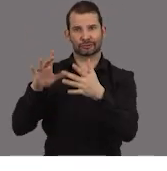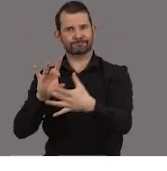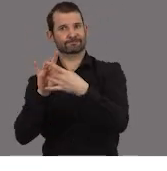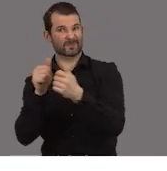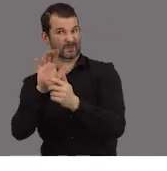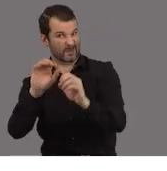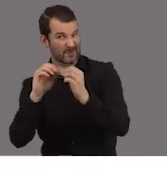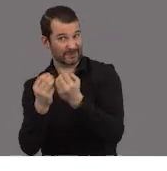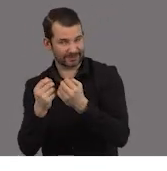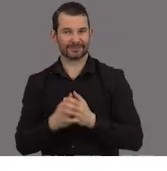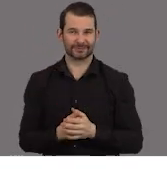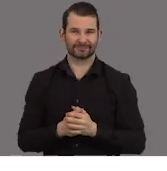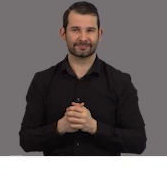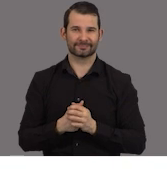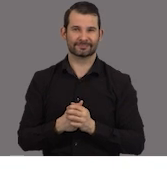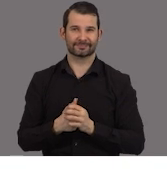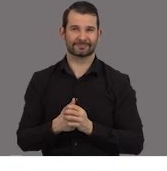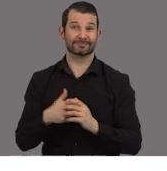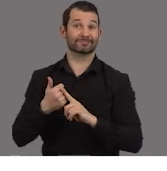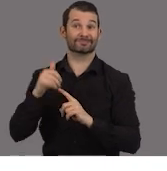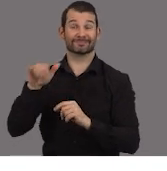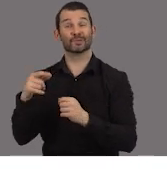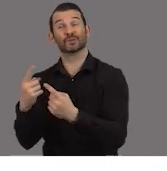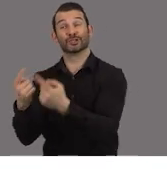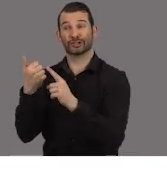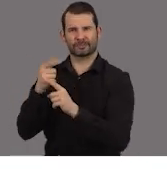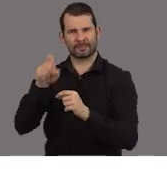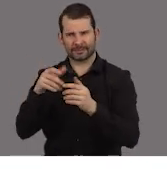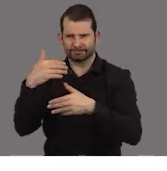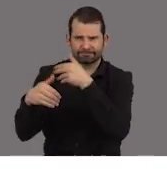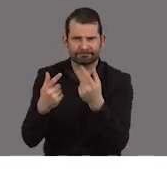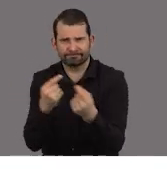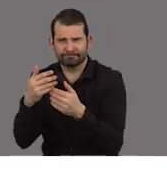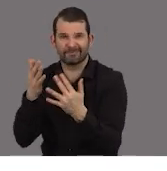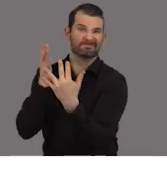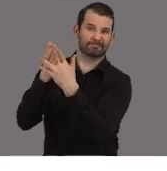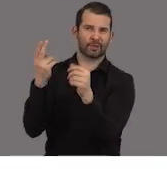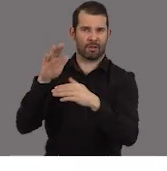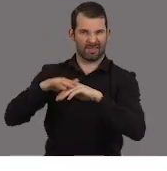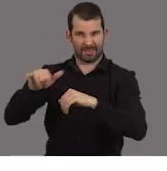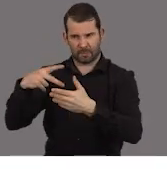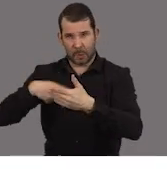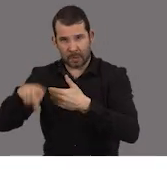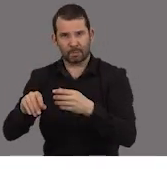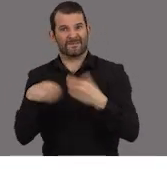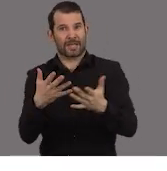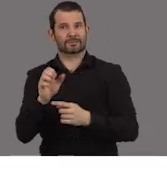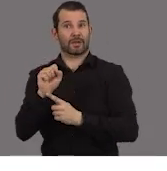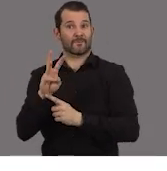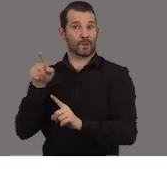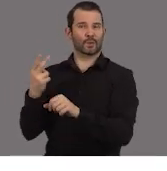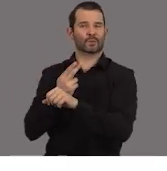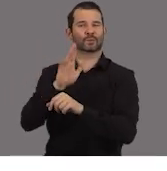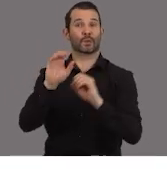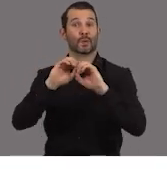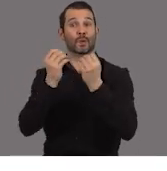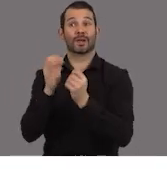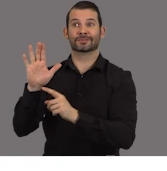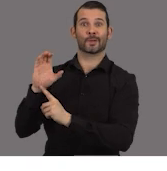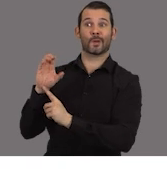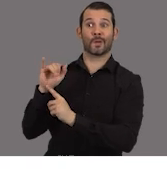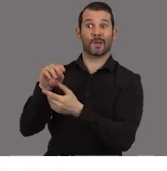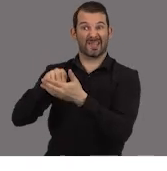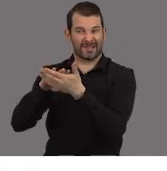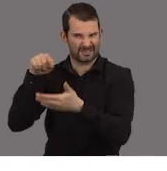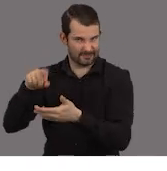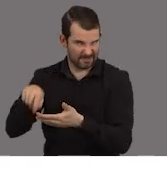volunteers affiliated with your organization. The returns must be prepared on the program-provided software using